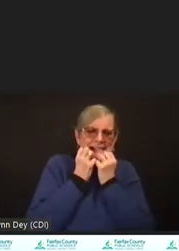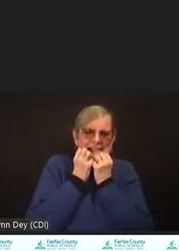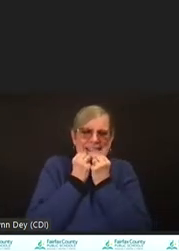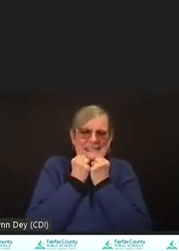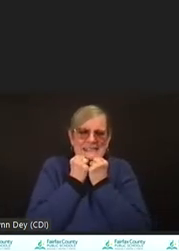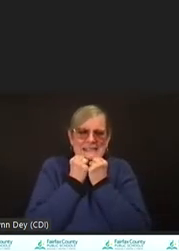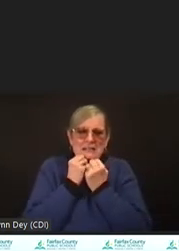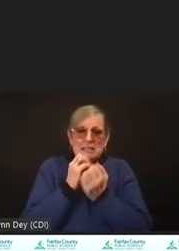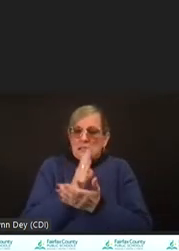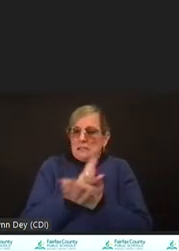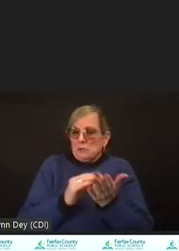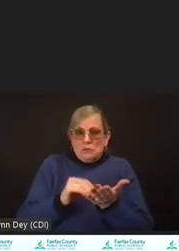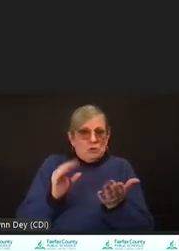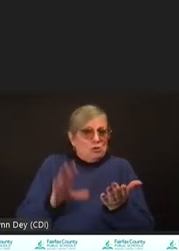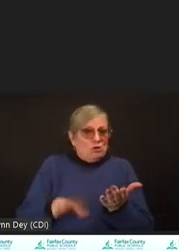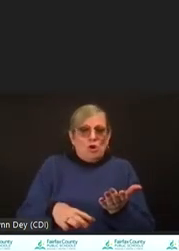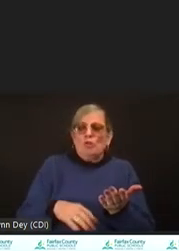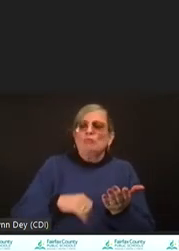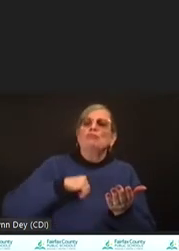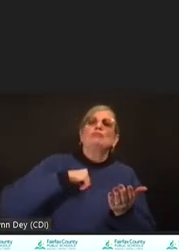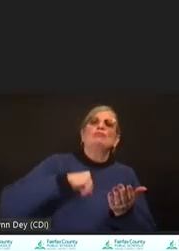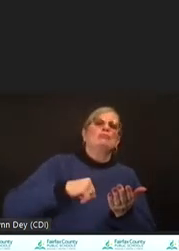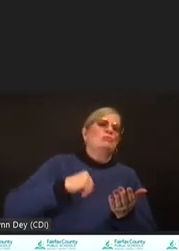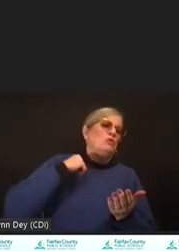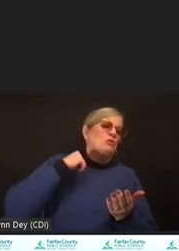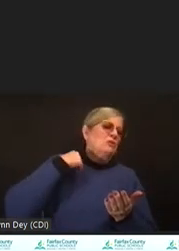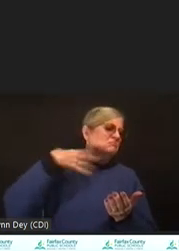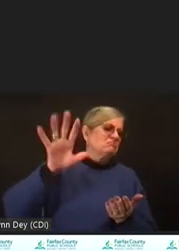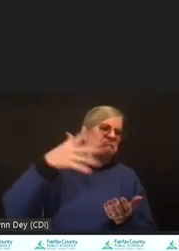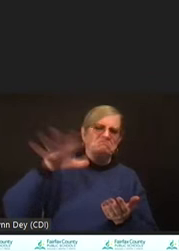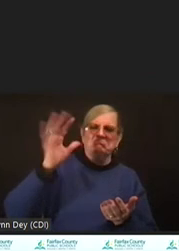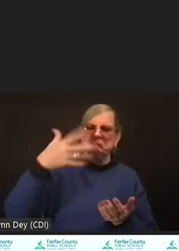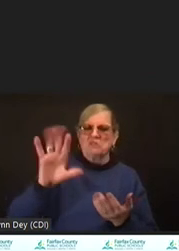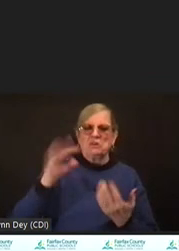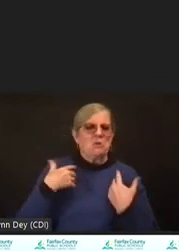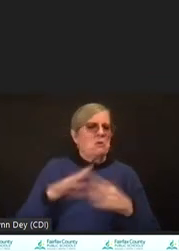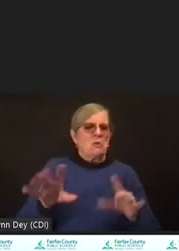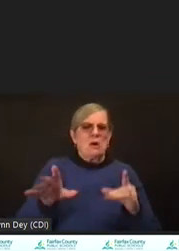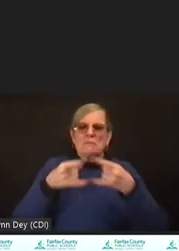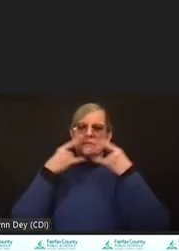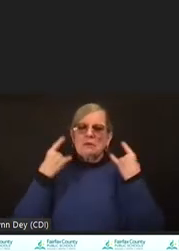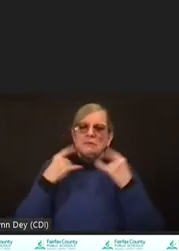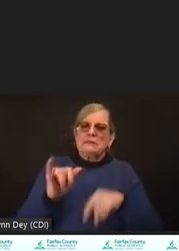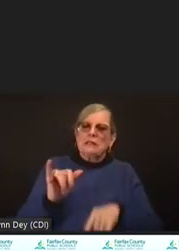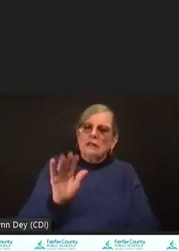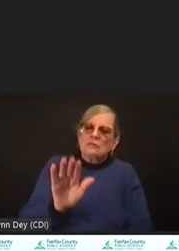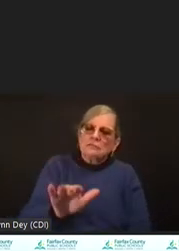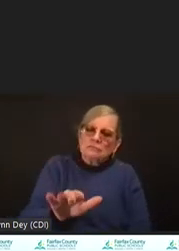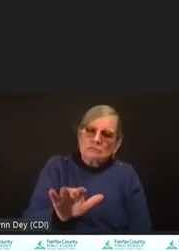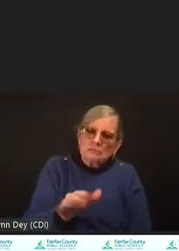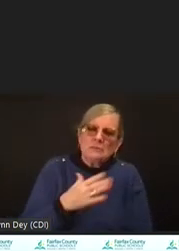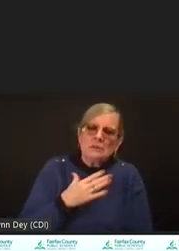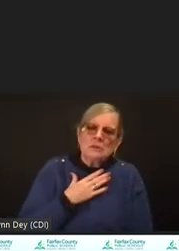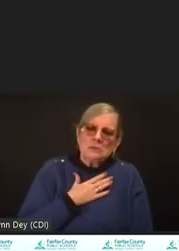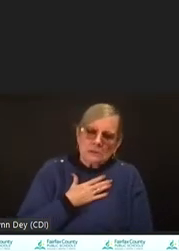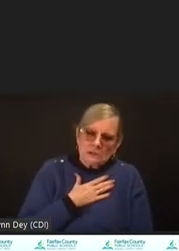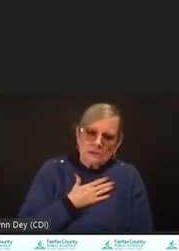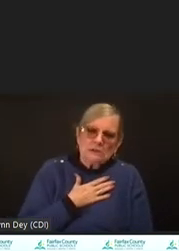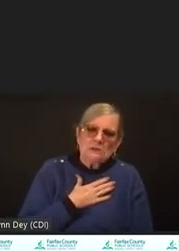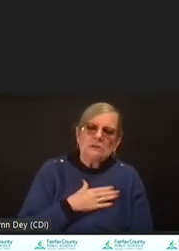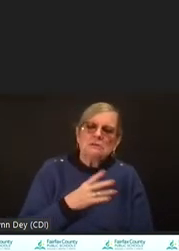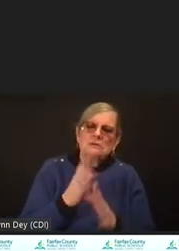with face mask compliance, we will continue to do that in a caring manner and in our caring culture. So as you'll see here, this